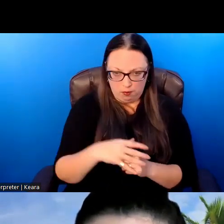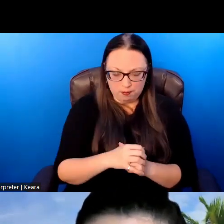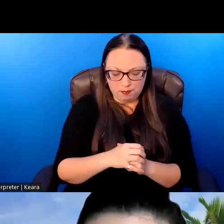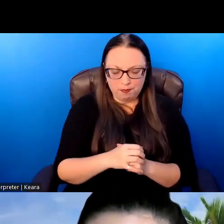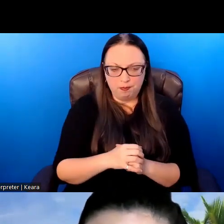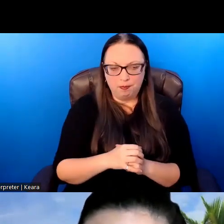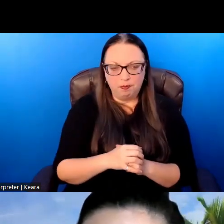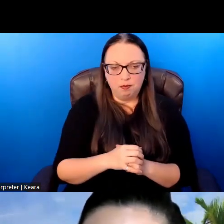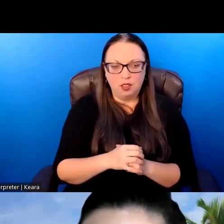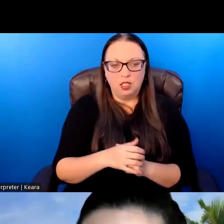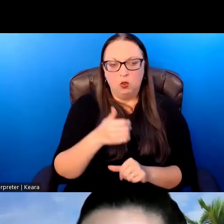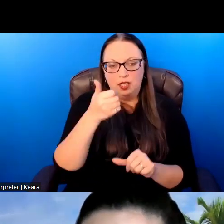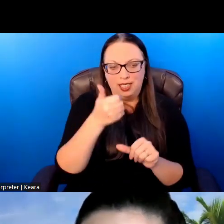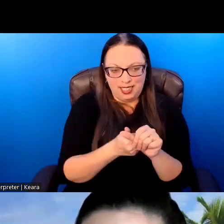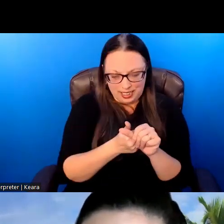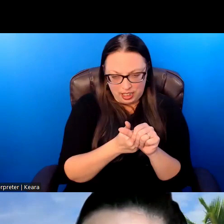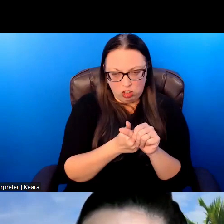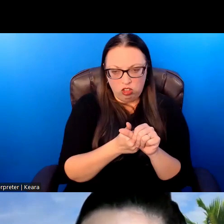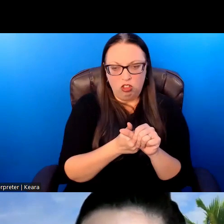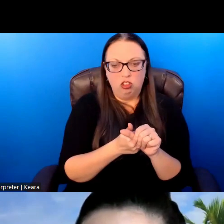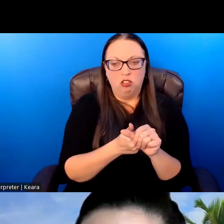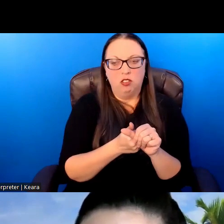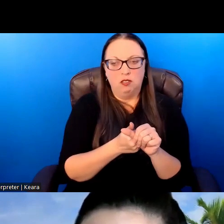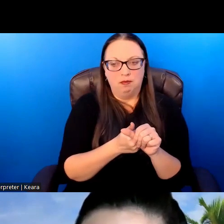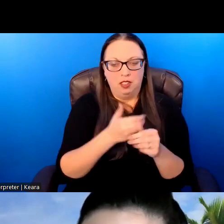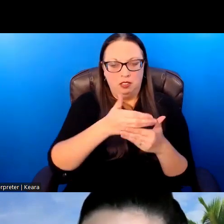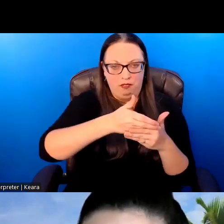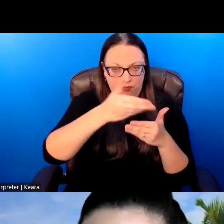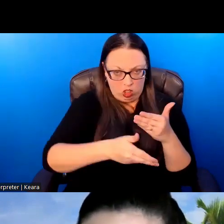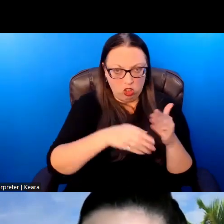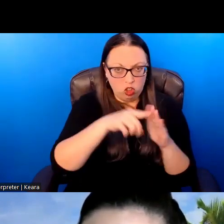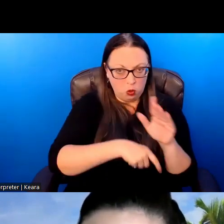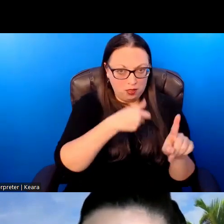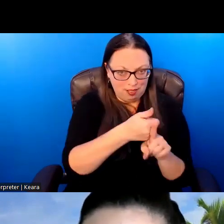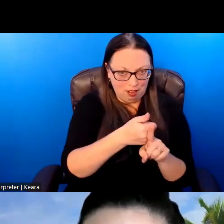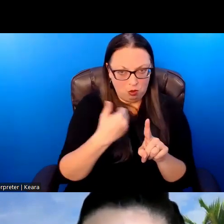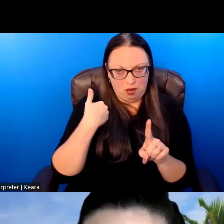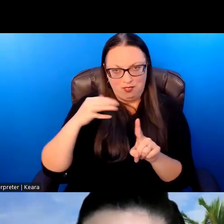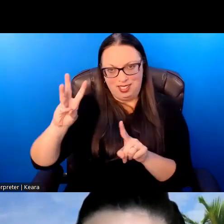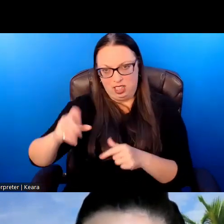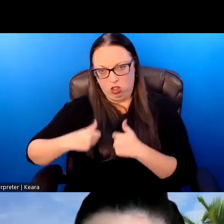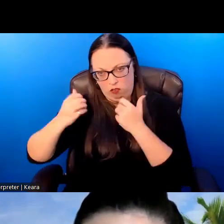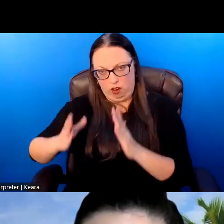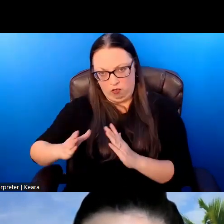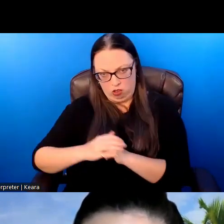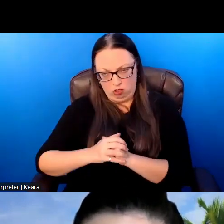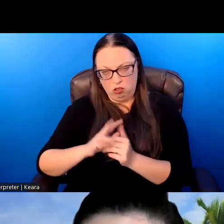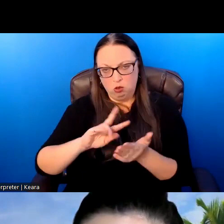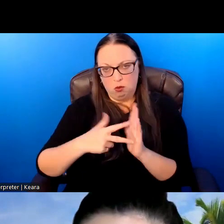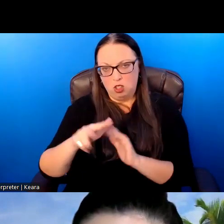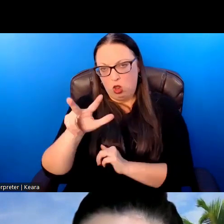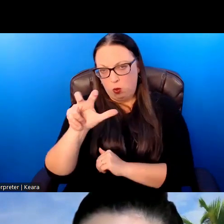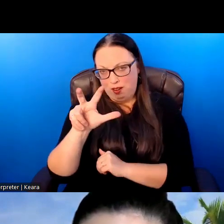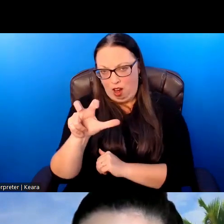every completed suicide, there are 6 survivors. Given there are approximately 300 suicides in Montana